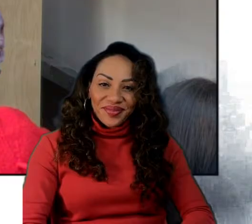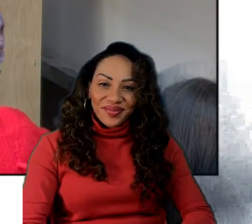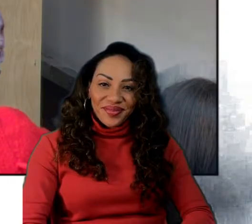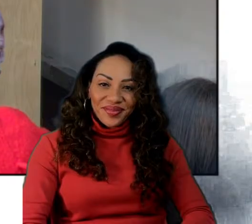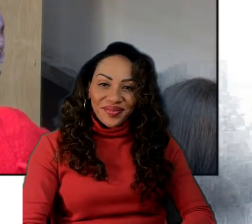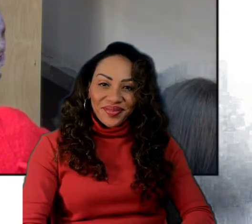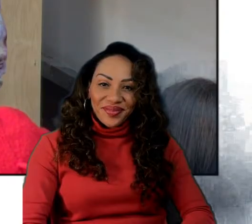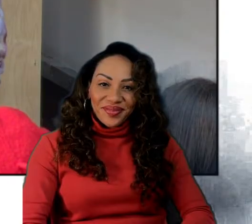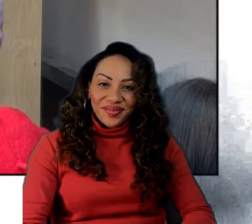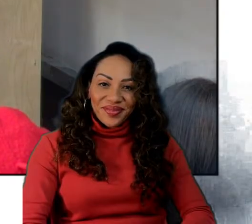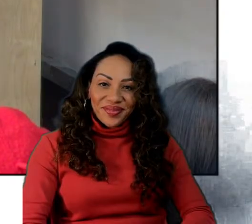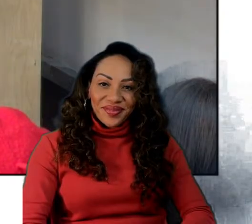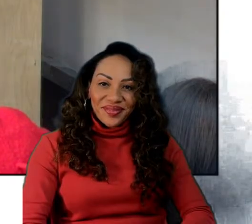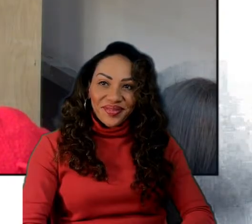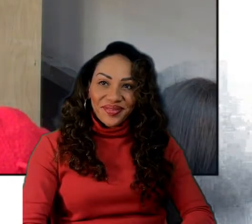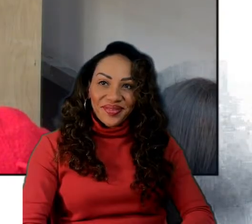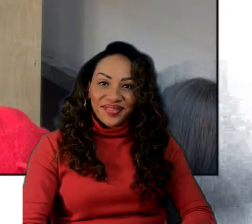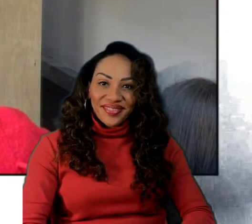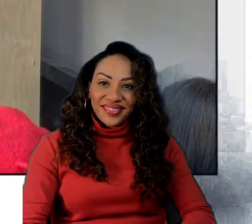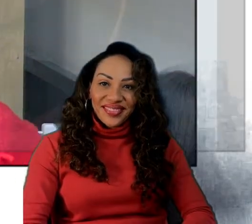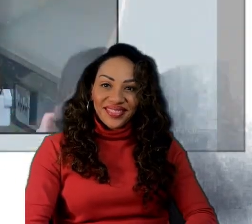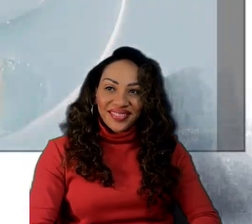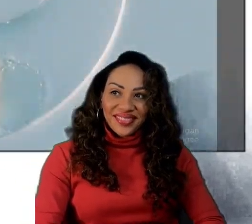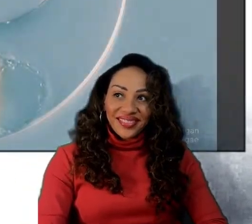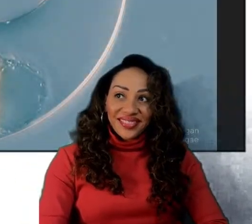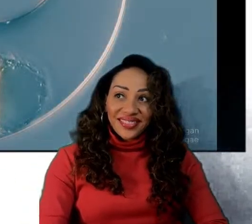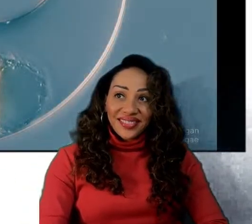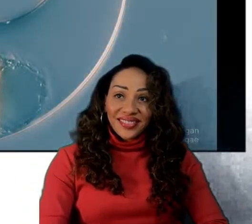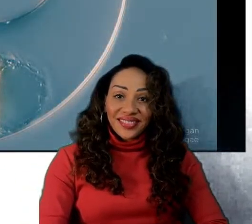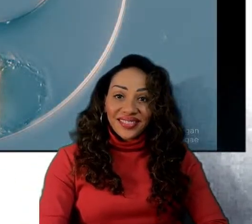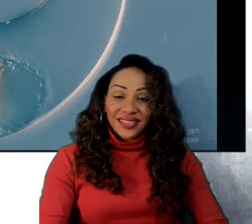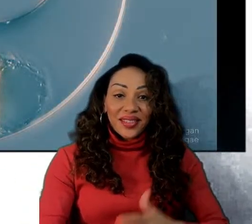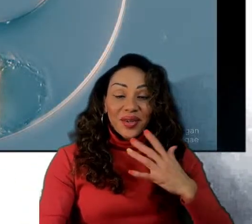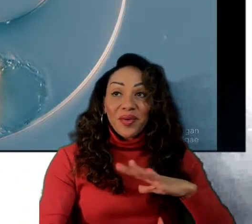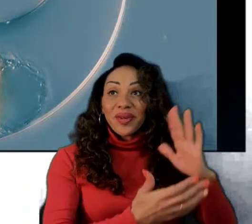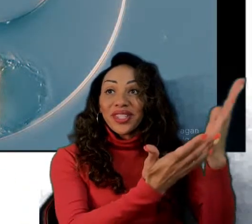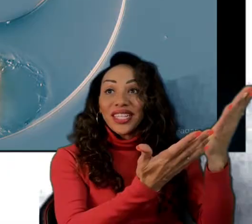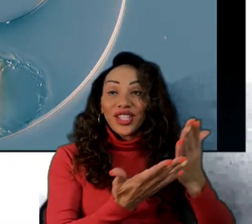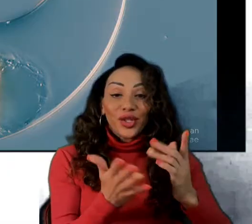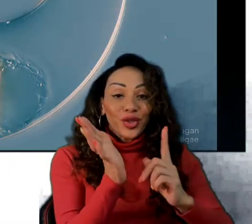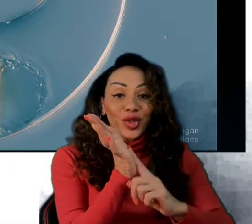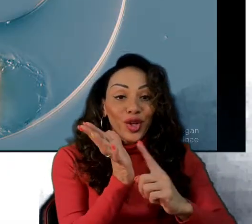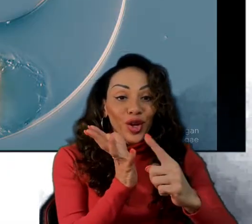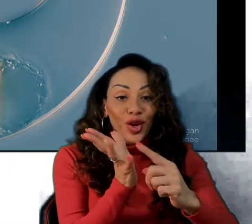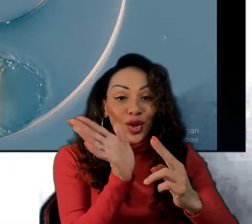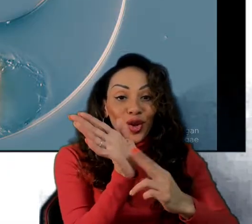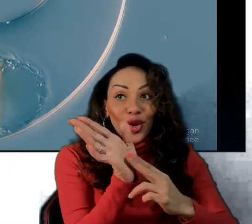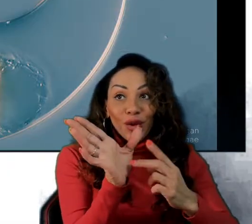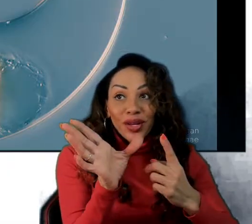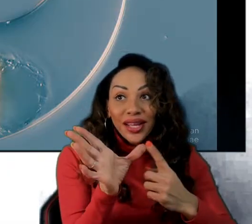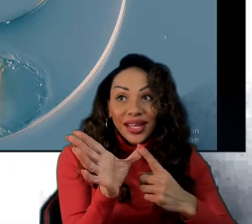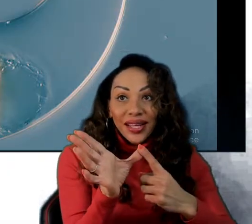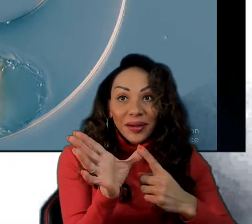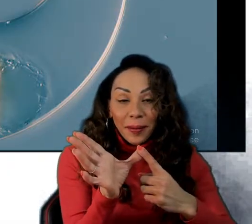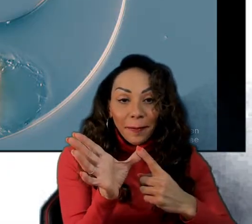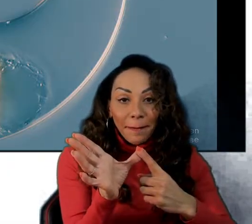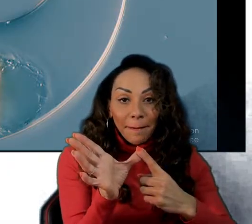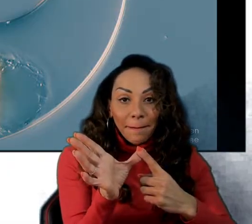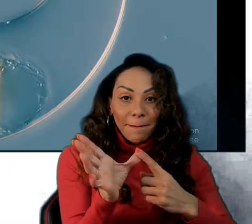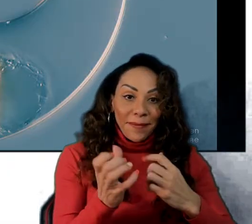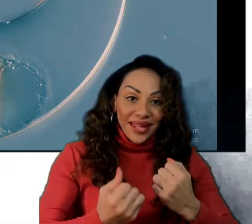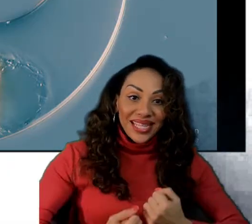Getting better at that now. So I wanted to introduce Luna, who is our algae, our specific algae we're working